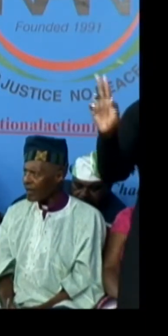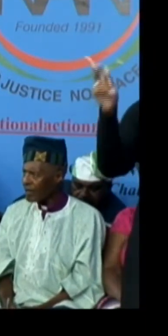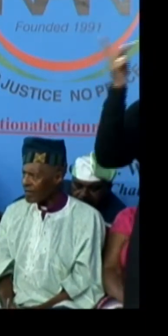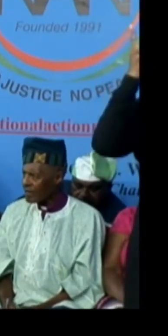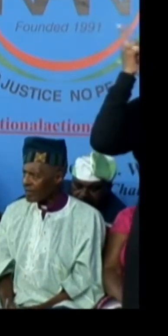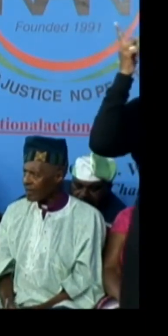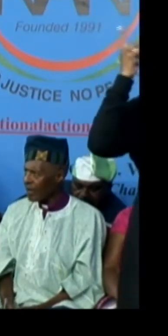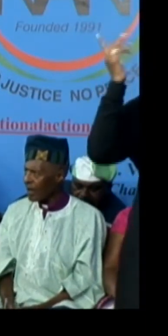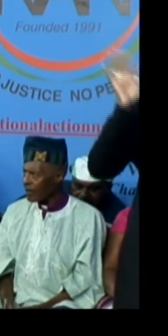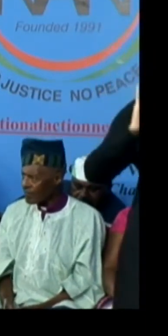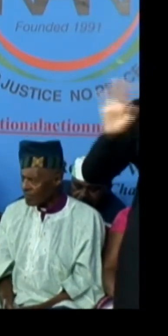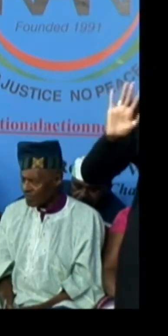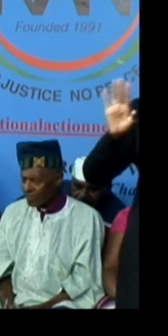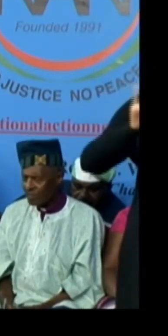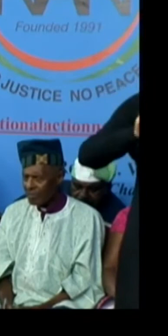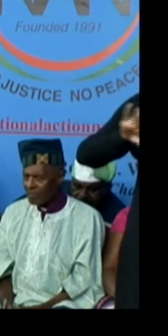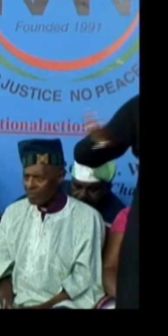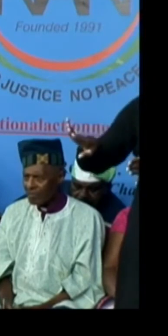Man will fail.